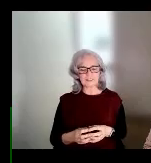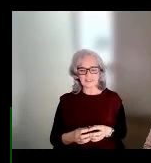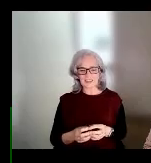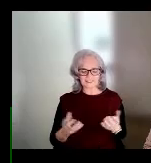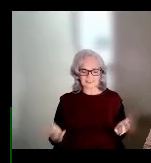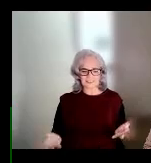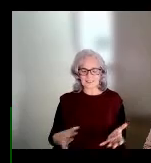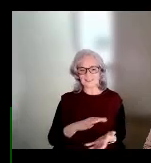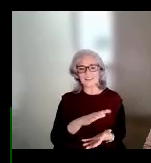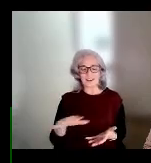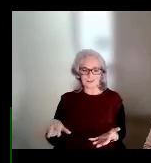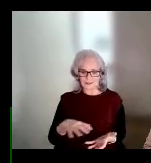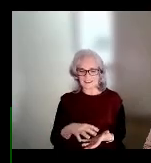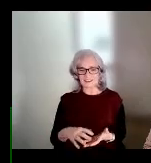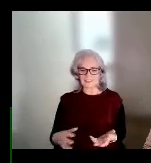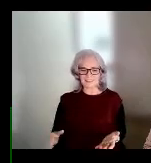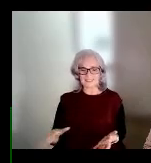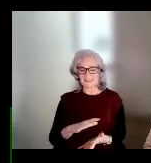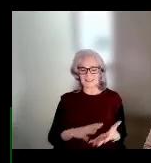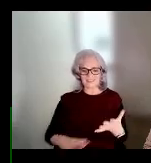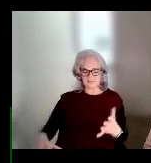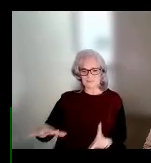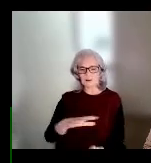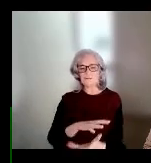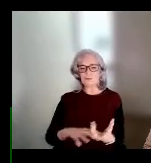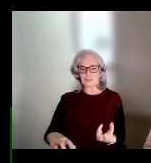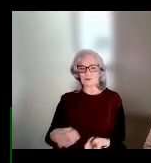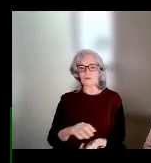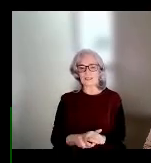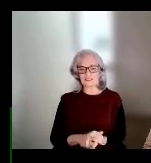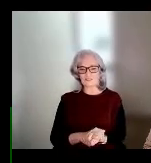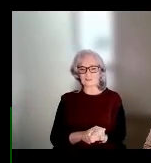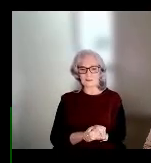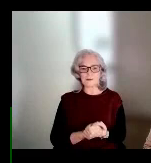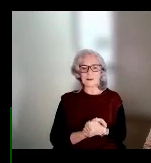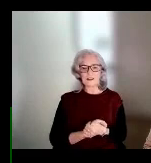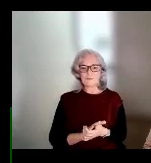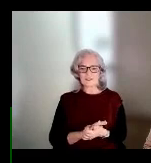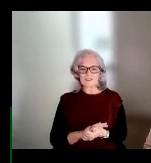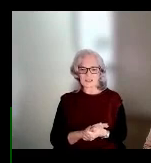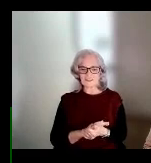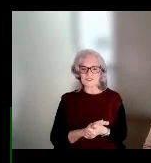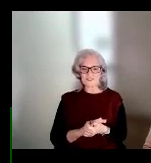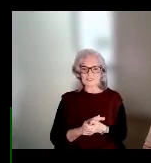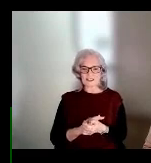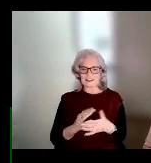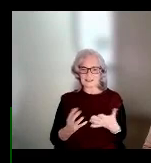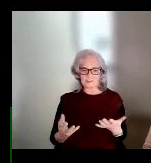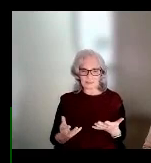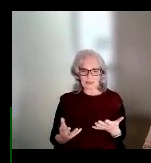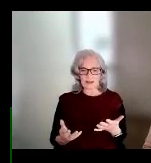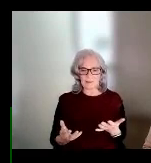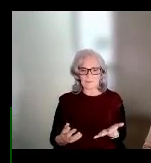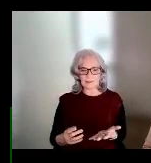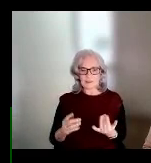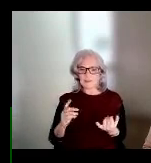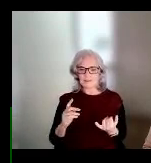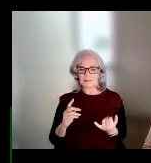the service together. So yes, they're coordinating, there's care, they're pulling it all together for people. But the challenges are